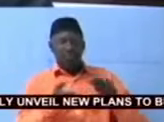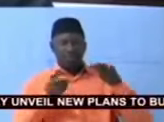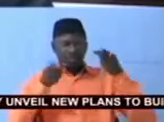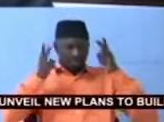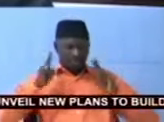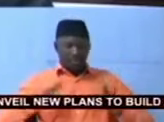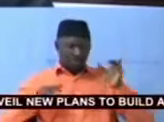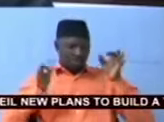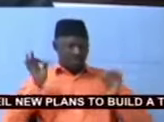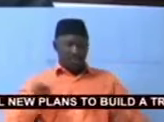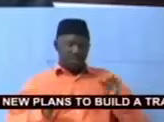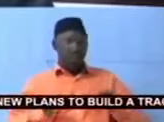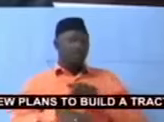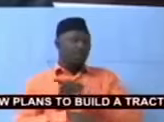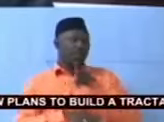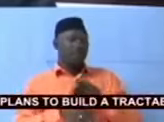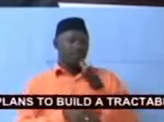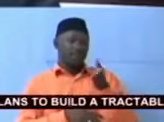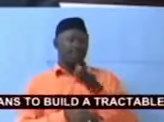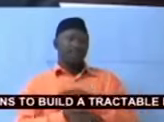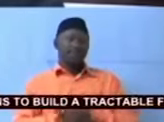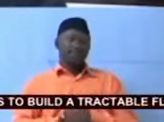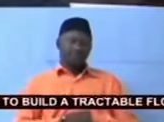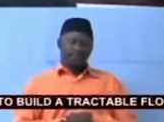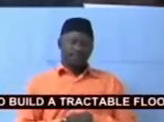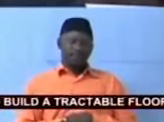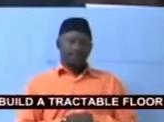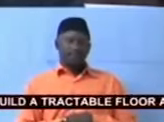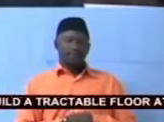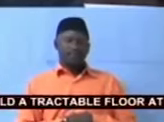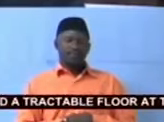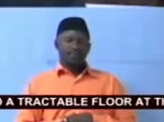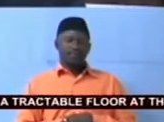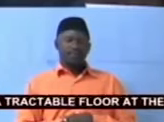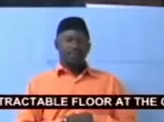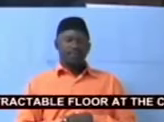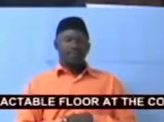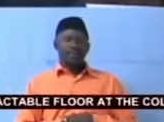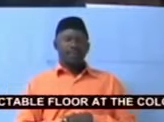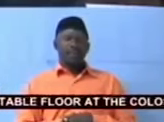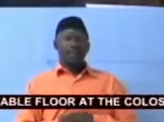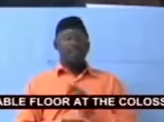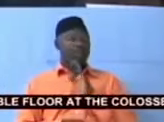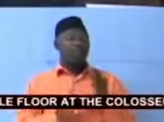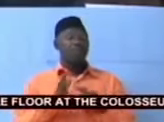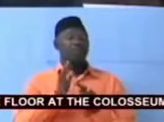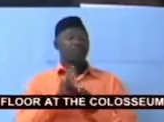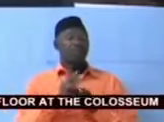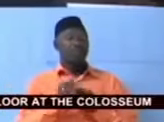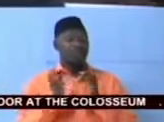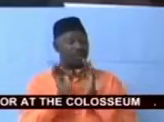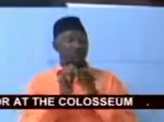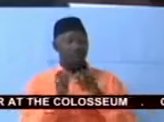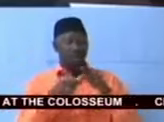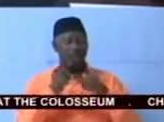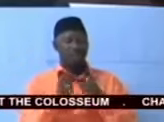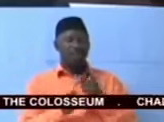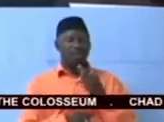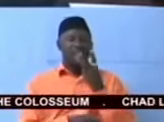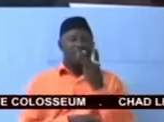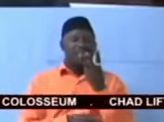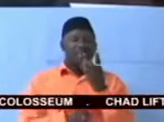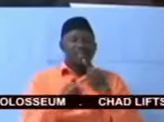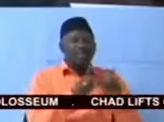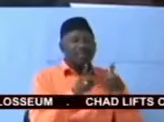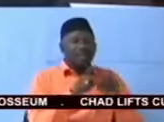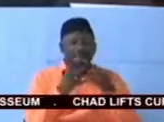nak sesele ko nak ci mi nga xamé non la magistrate yi matchanté ci liggéey bi. It's important to state that you have about 3 classes of magistrates. Dana le